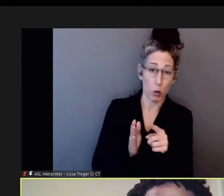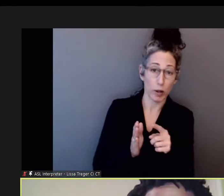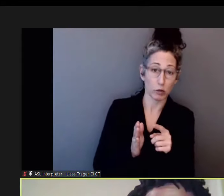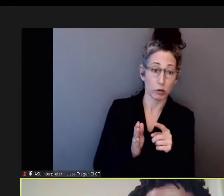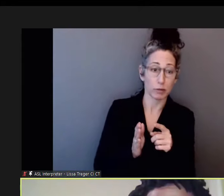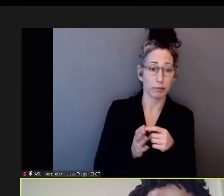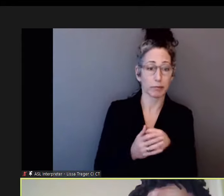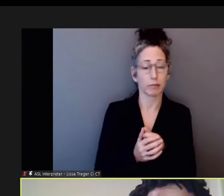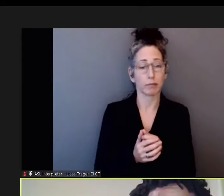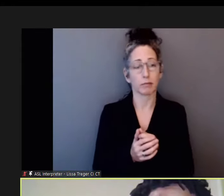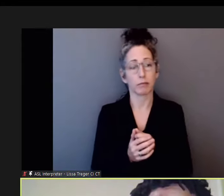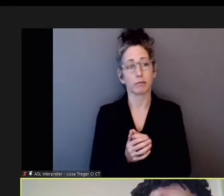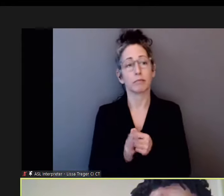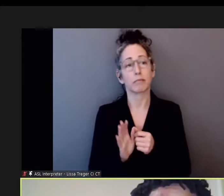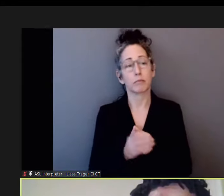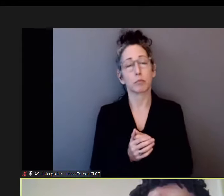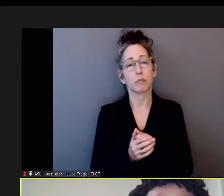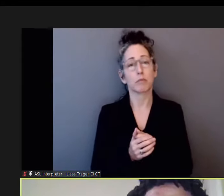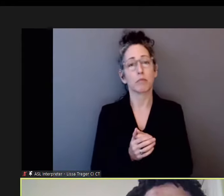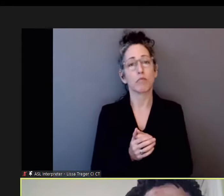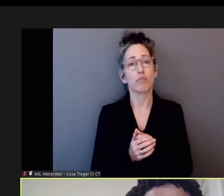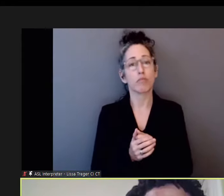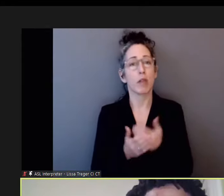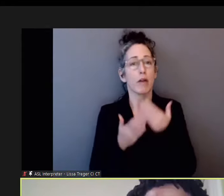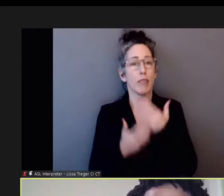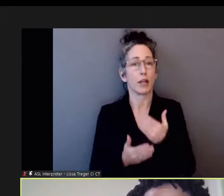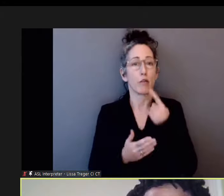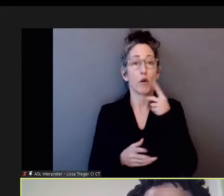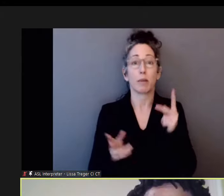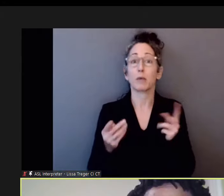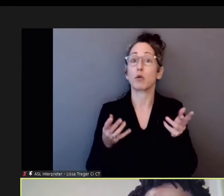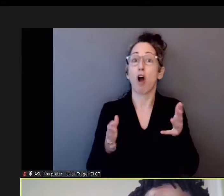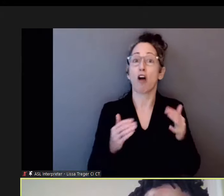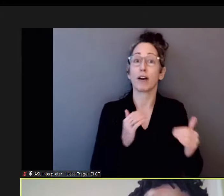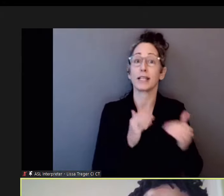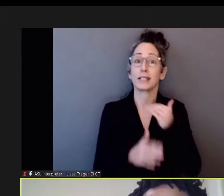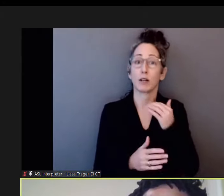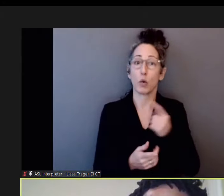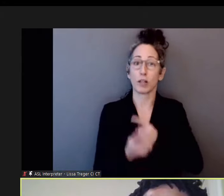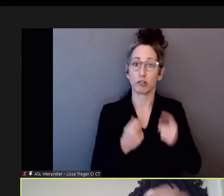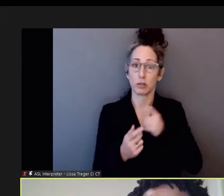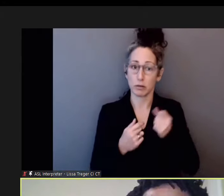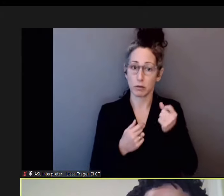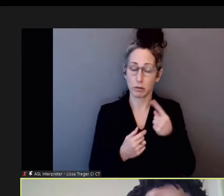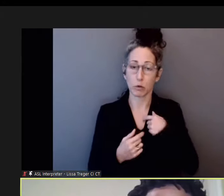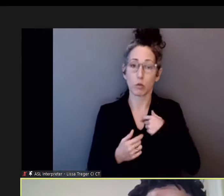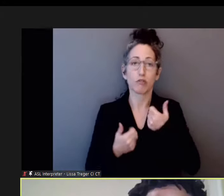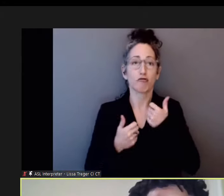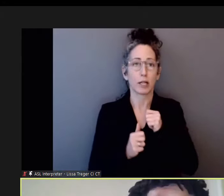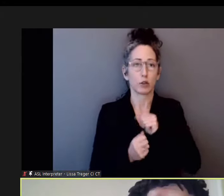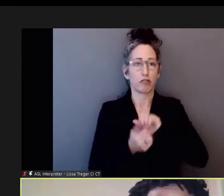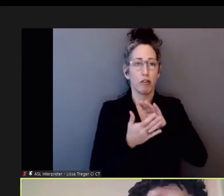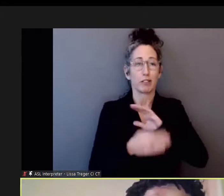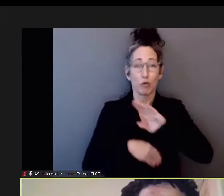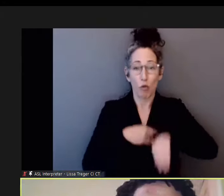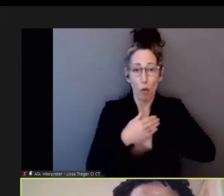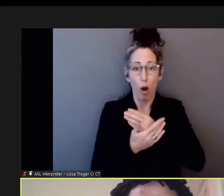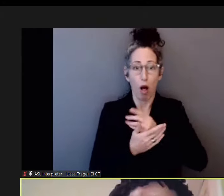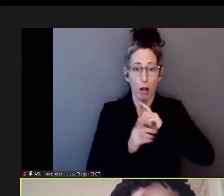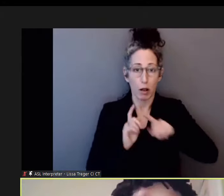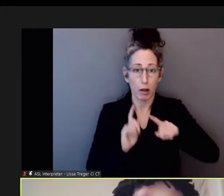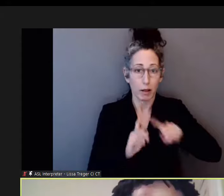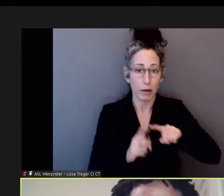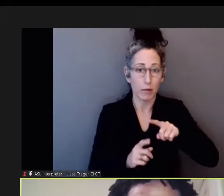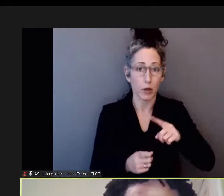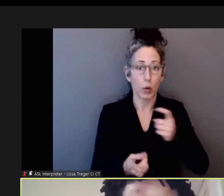thank you to those that have submitted in advance. We will address as many questions as we can within the time constraints of the program. But